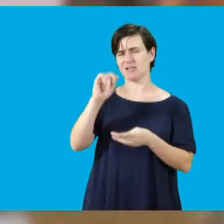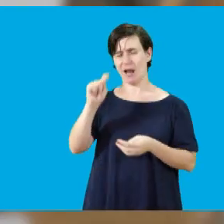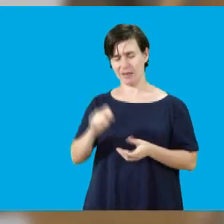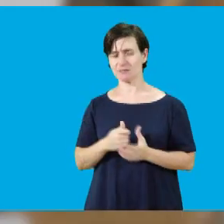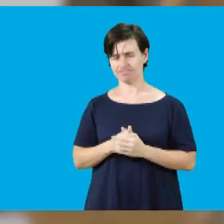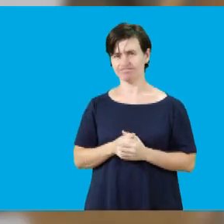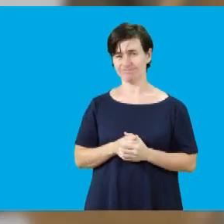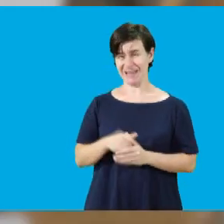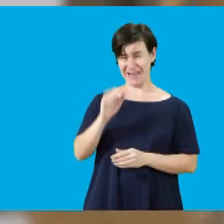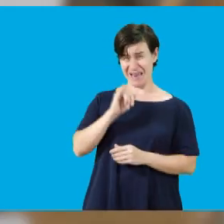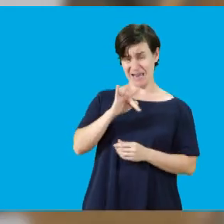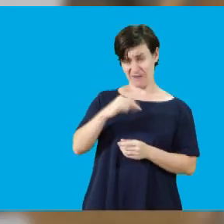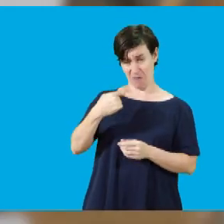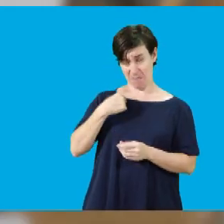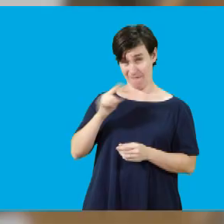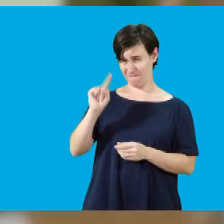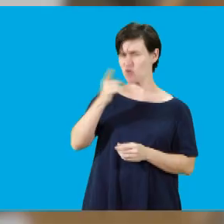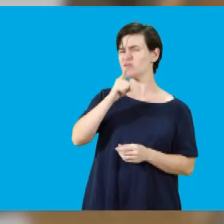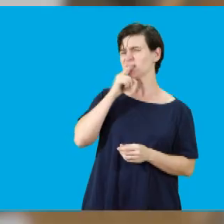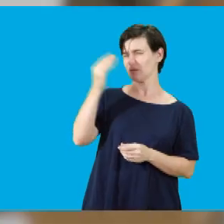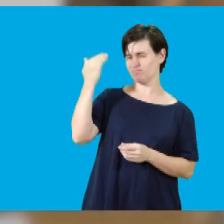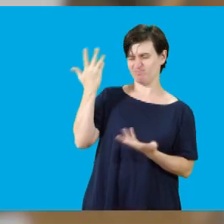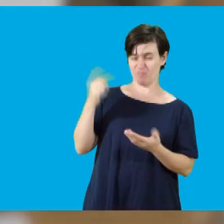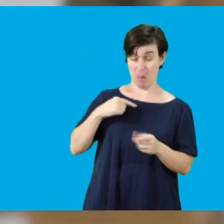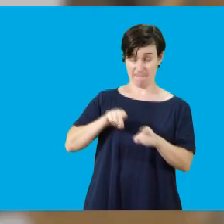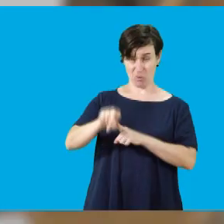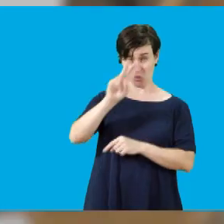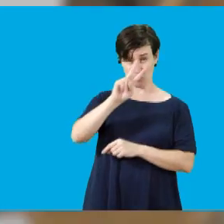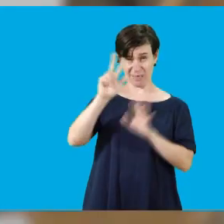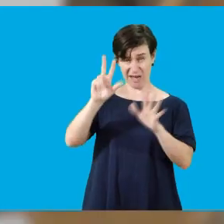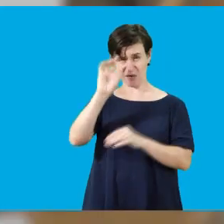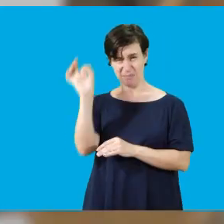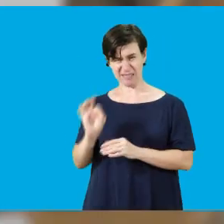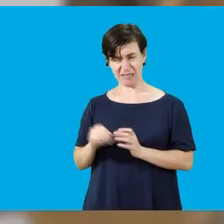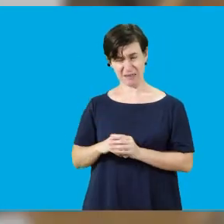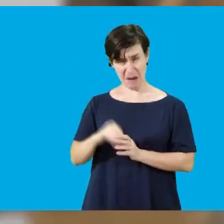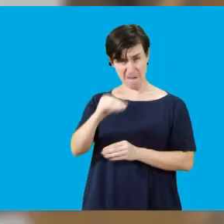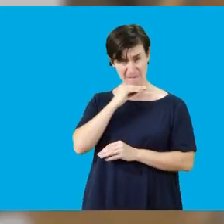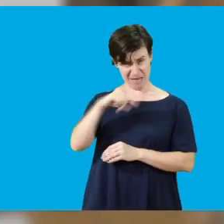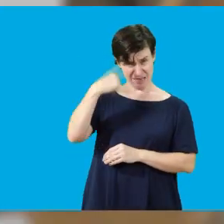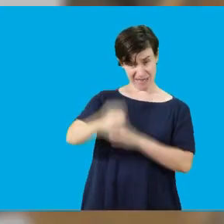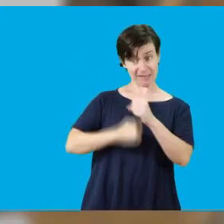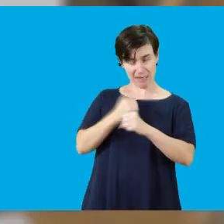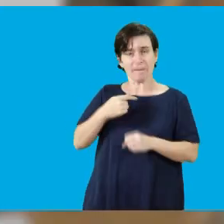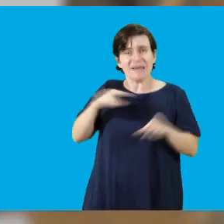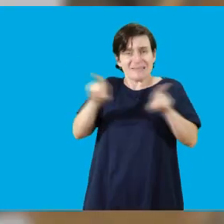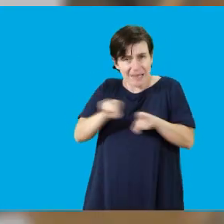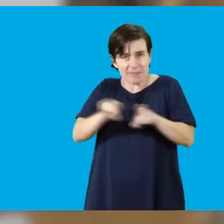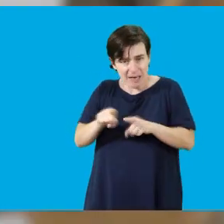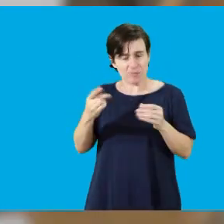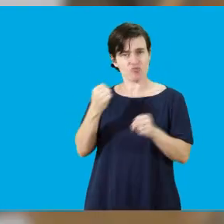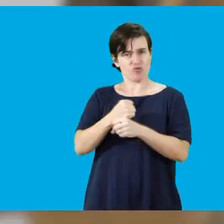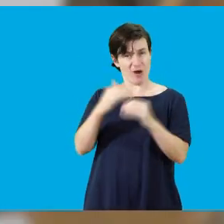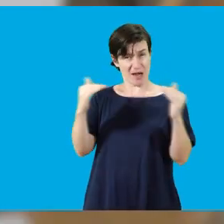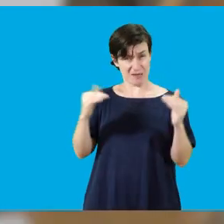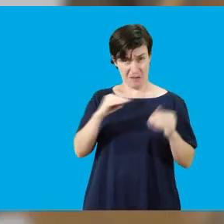literacy, then I want to check that if ever I pass the first test with 28%, then what are my chances for next year?